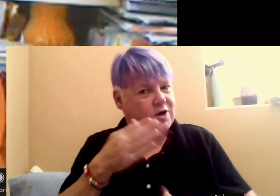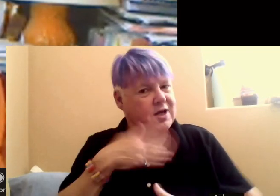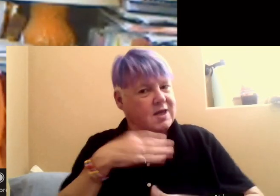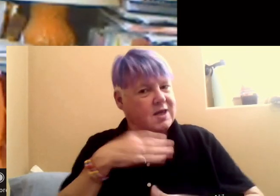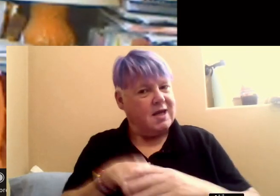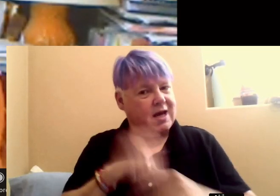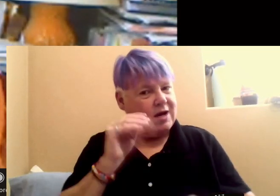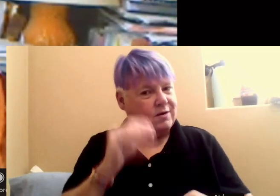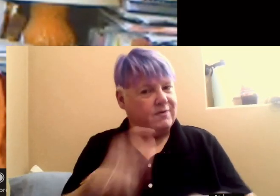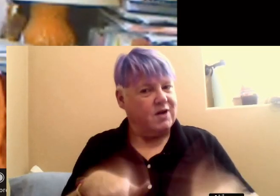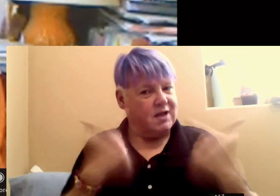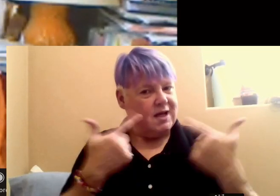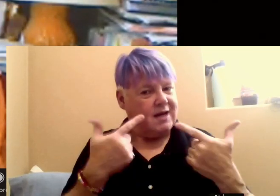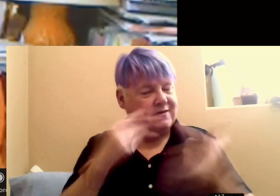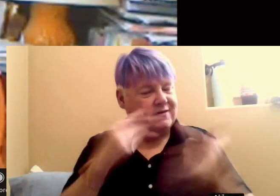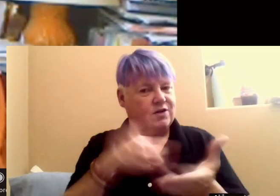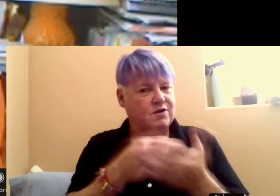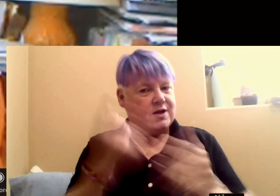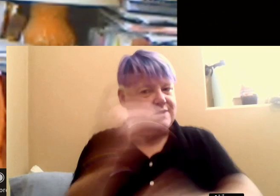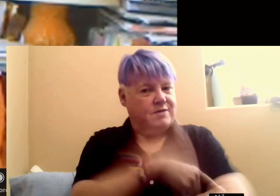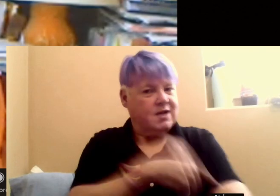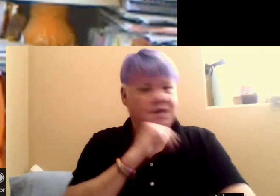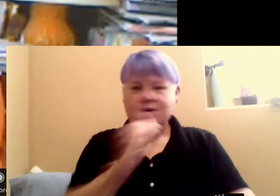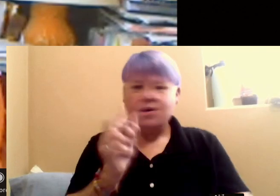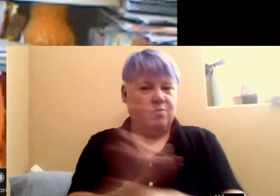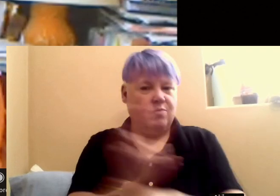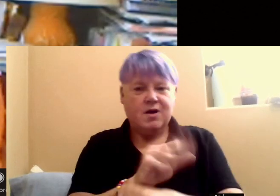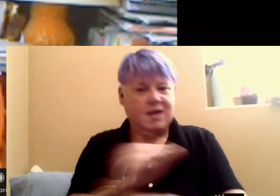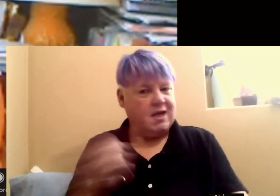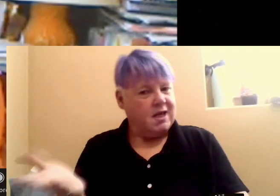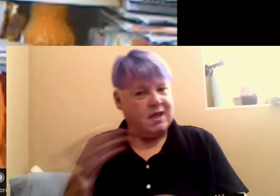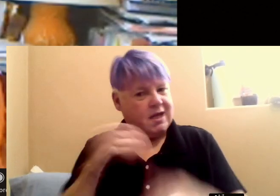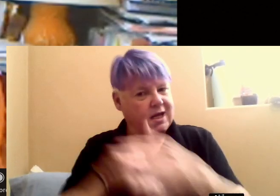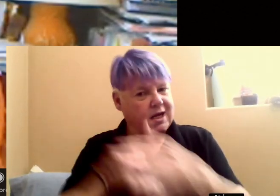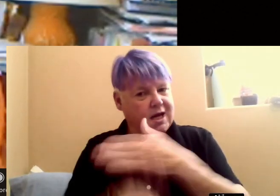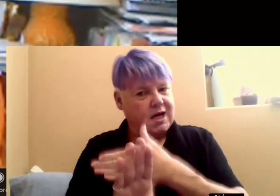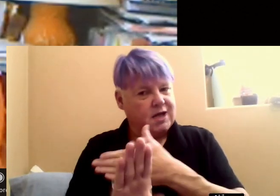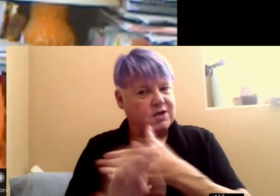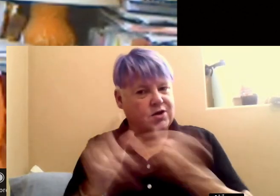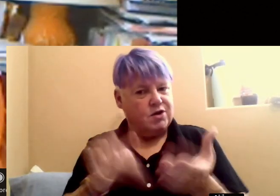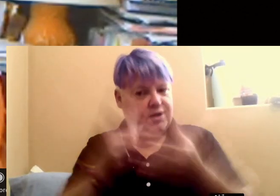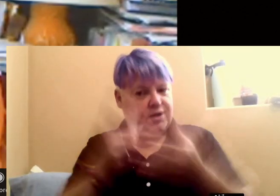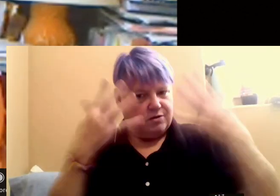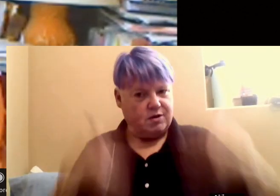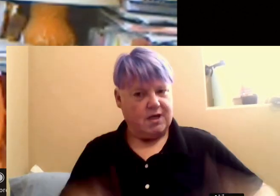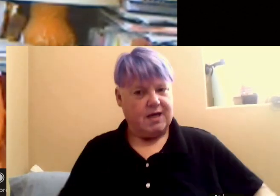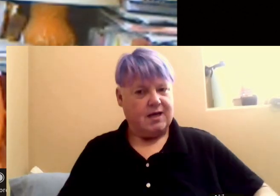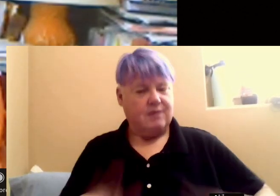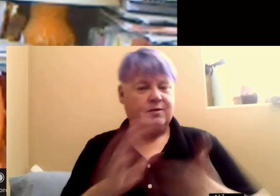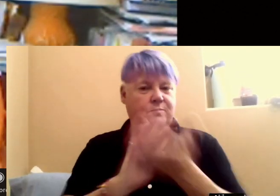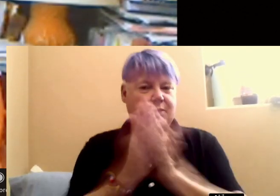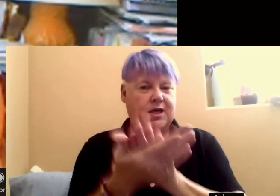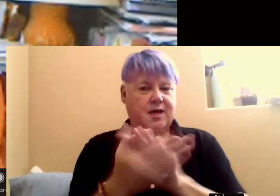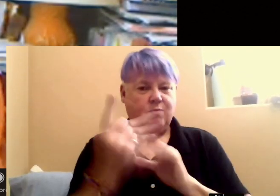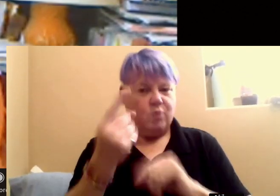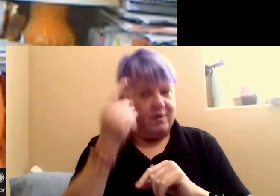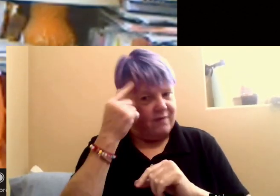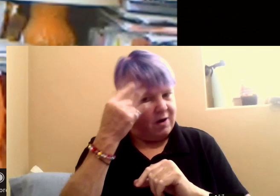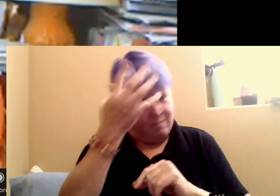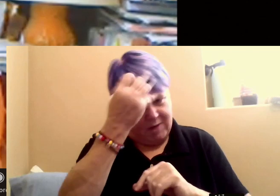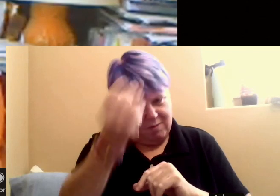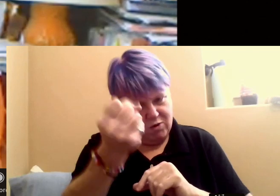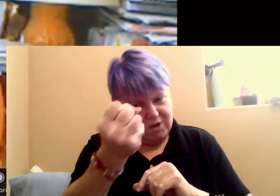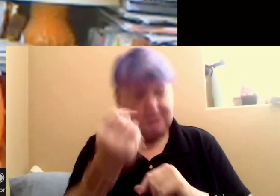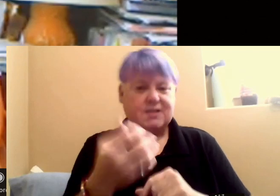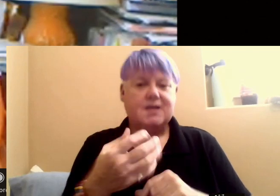on graduation day, wearing not much of anything under her graduation gown, and became one of our memories of university life,